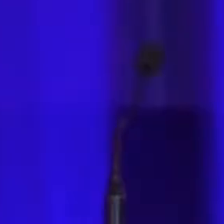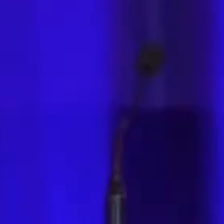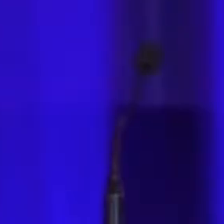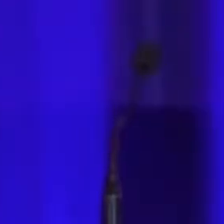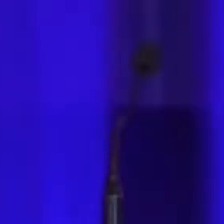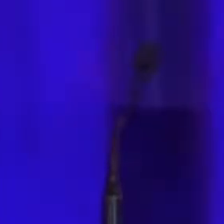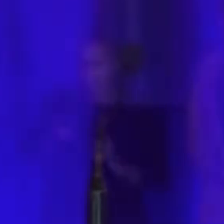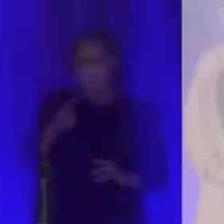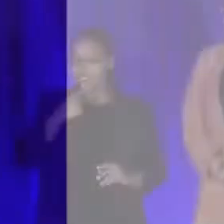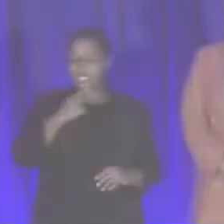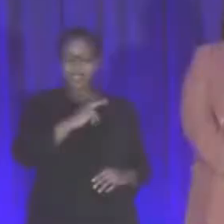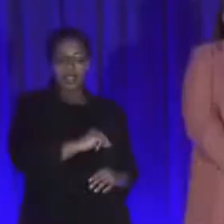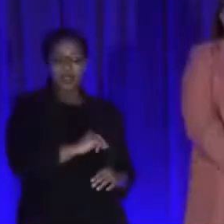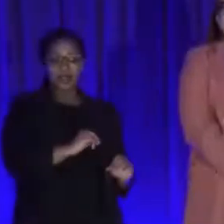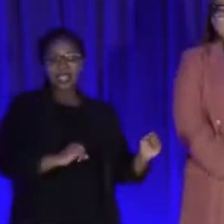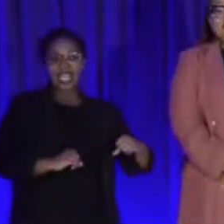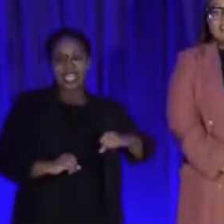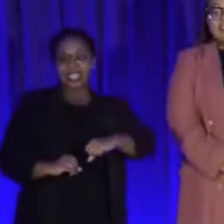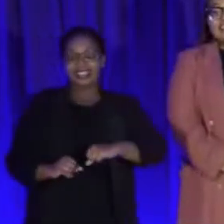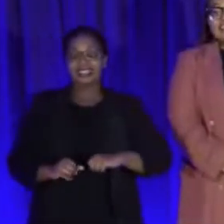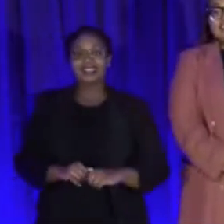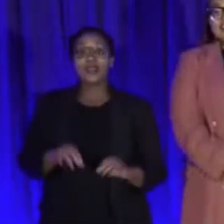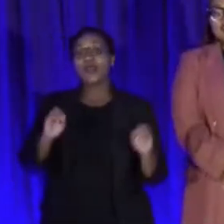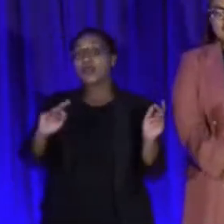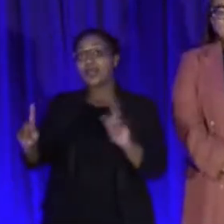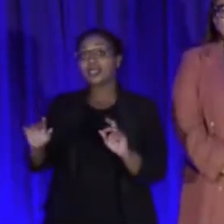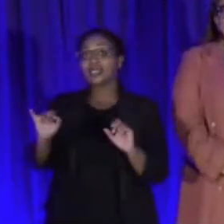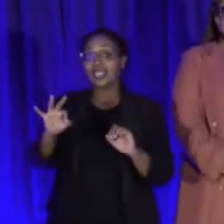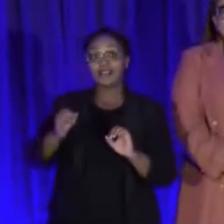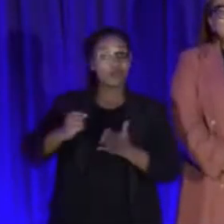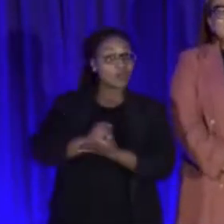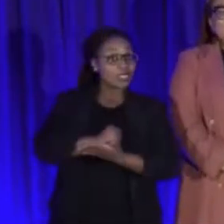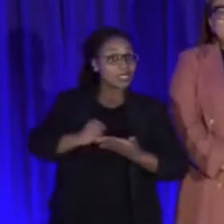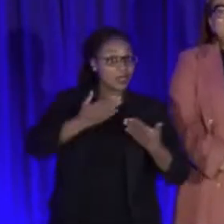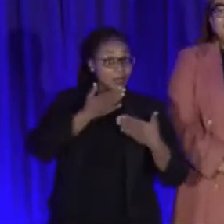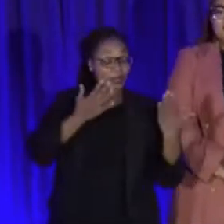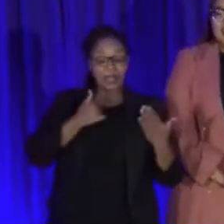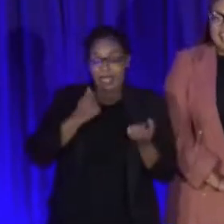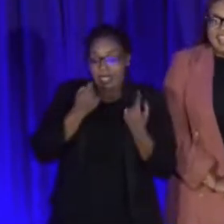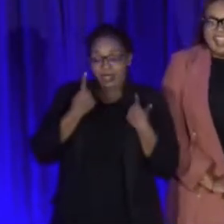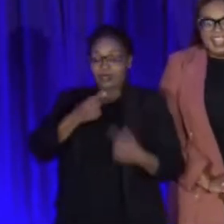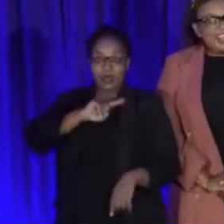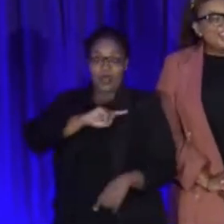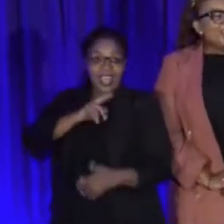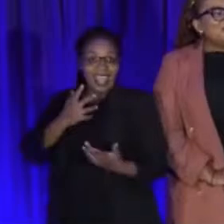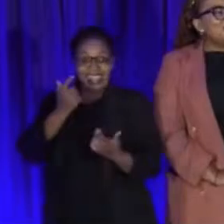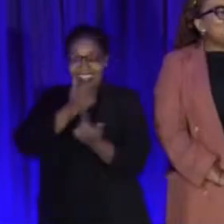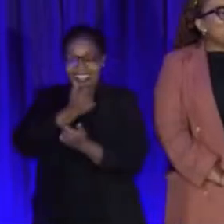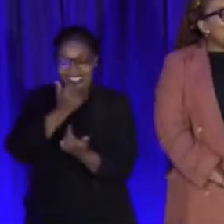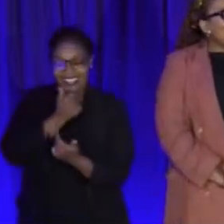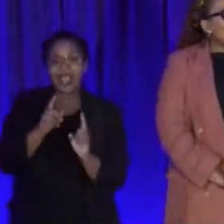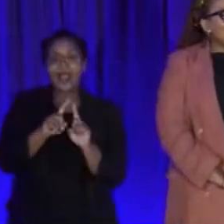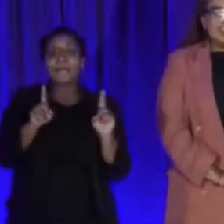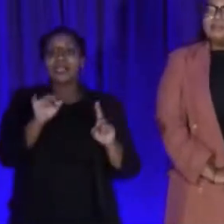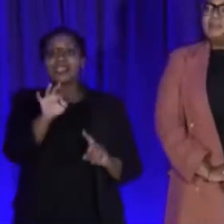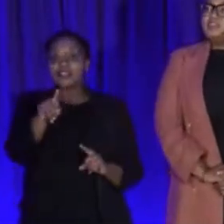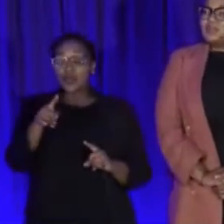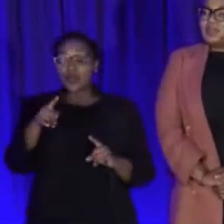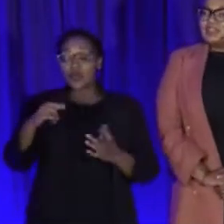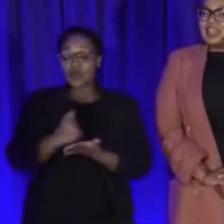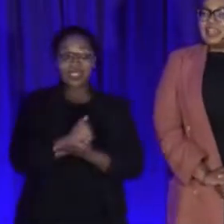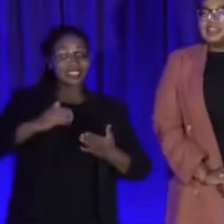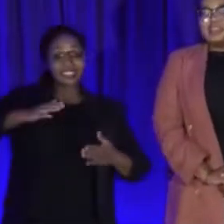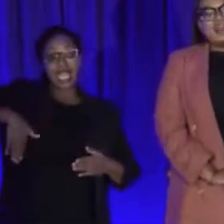them? All right. So if you haven't registered, I don't understand why, but if you haven't, please